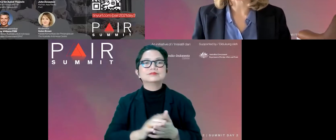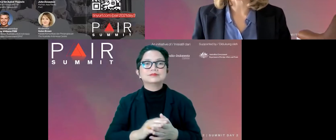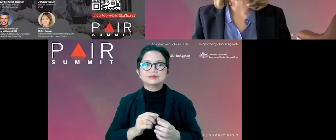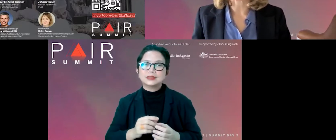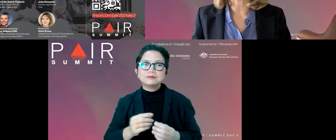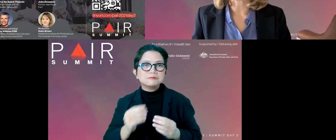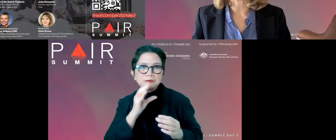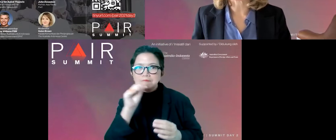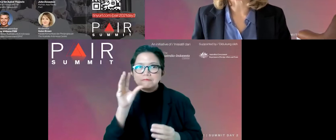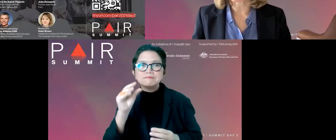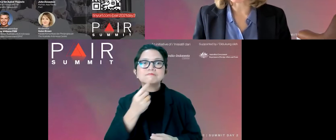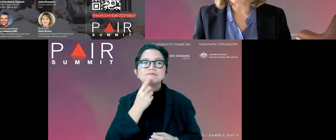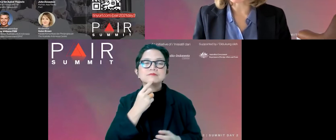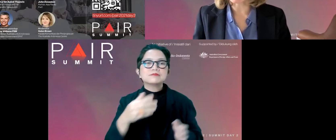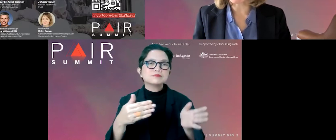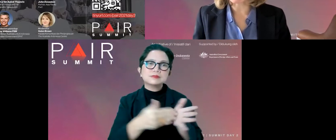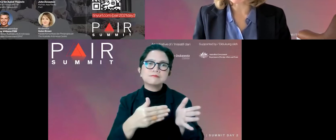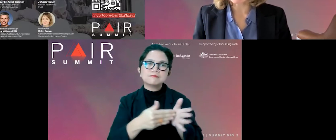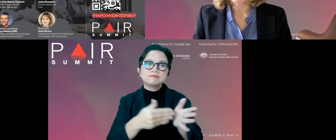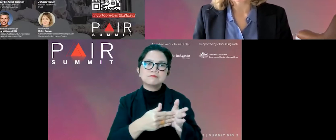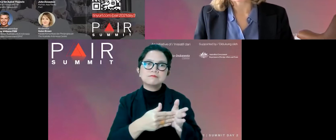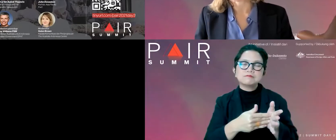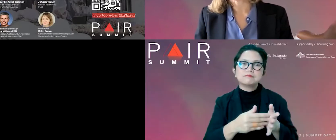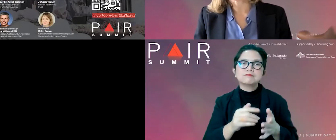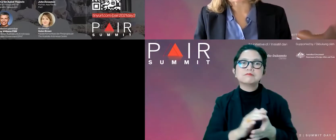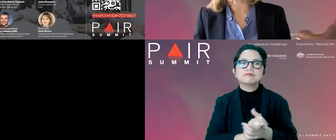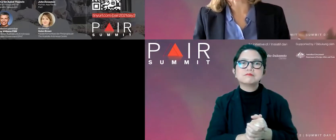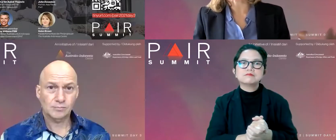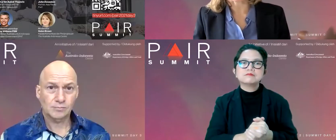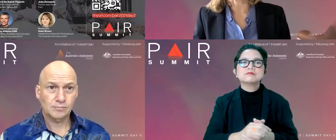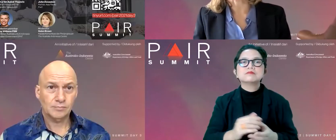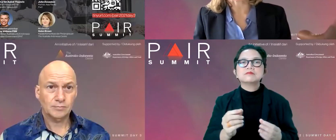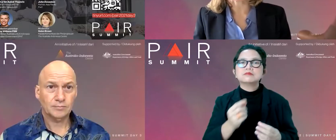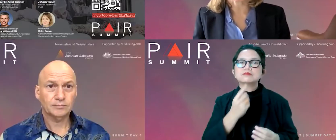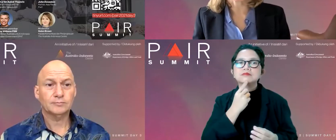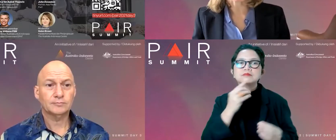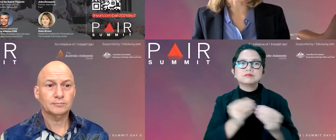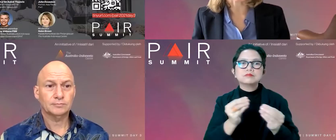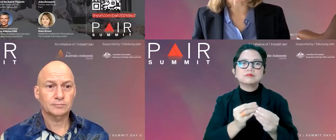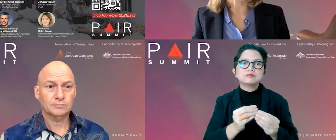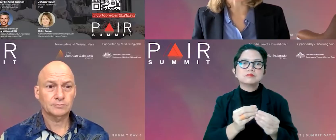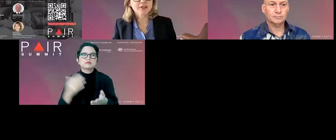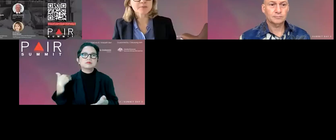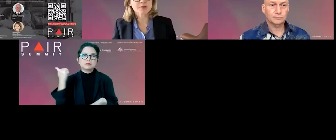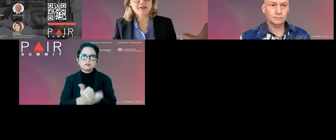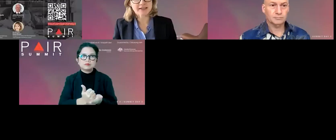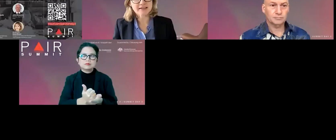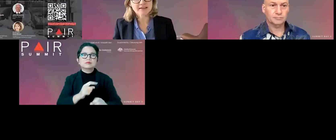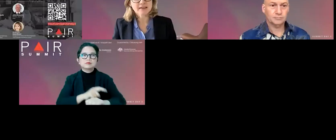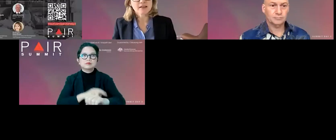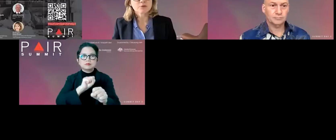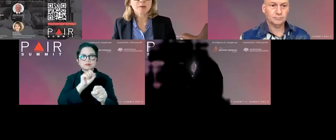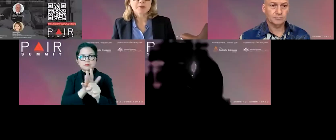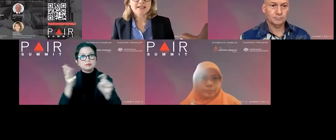facing policymakers in the coronavirus pandemic. How do you balance out the economic needs of a